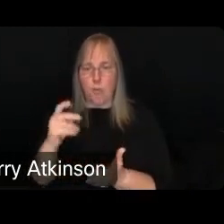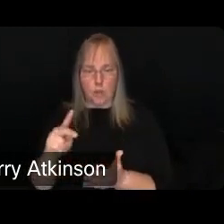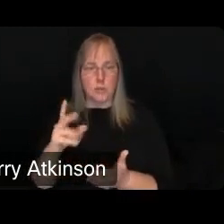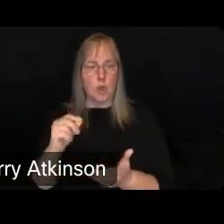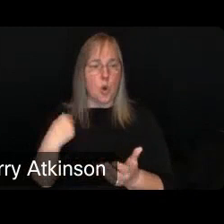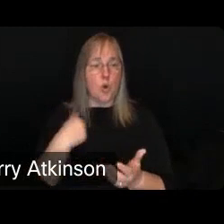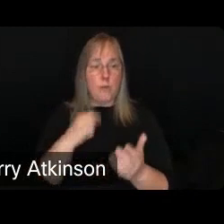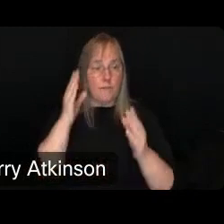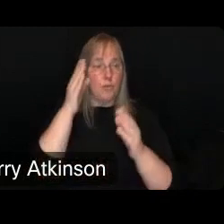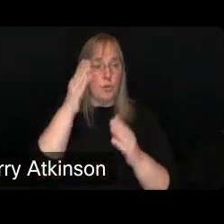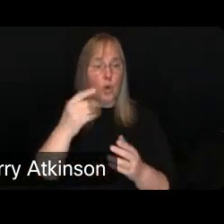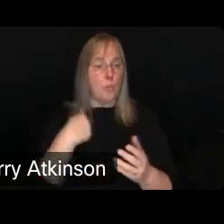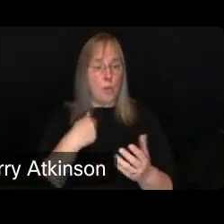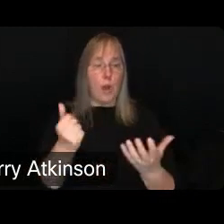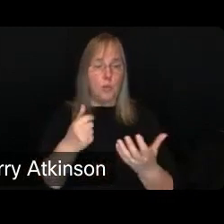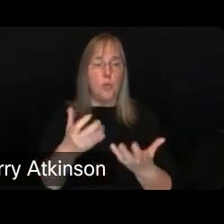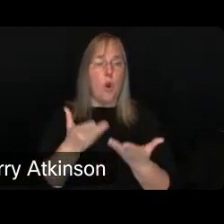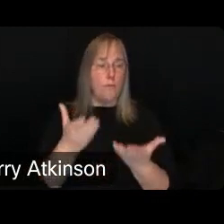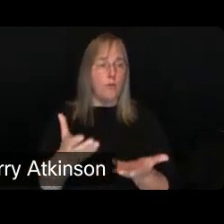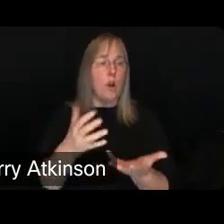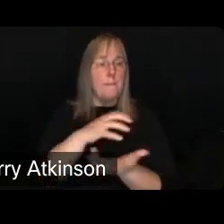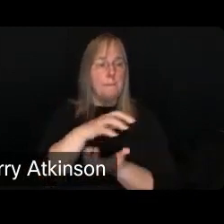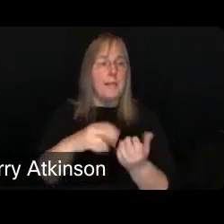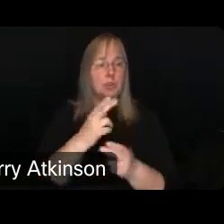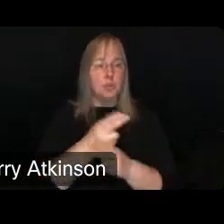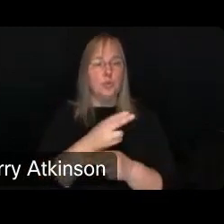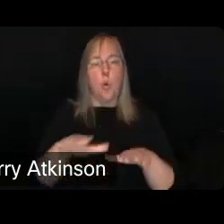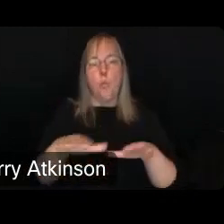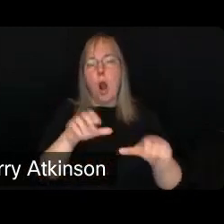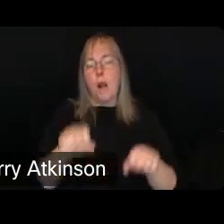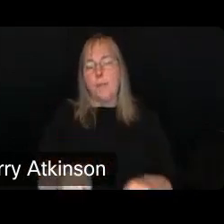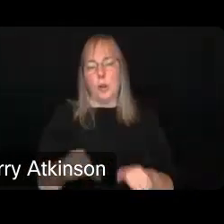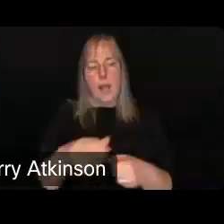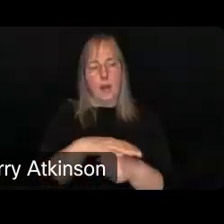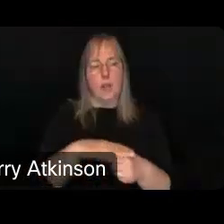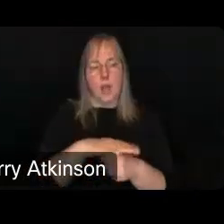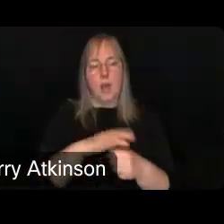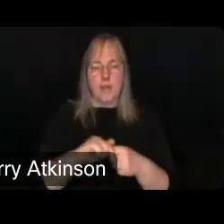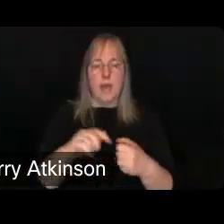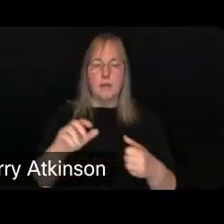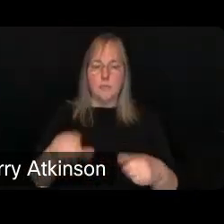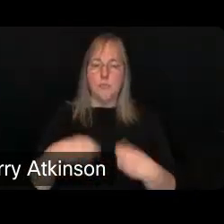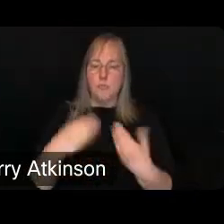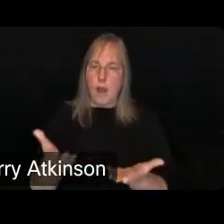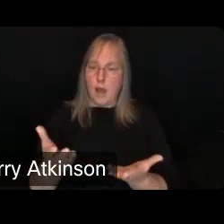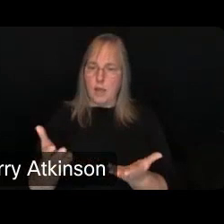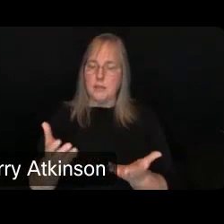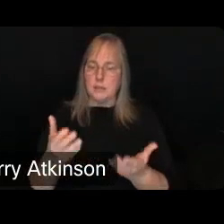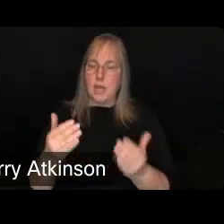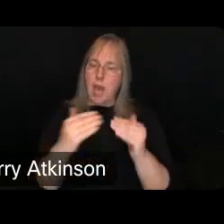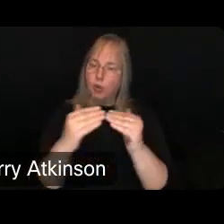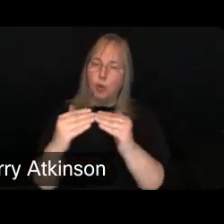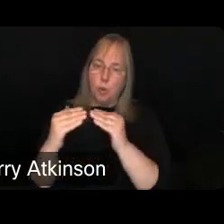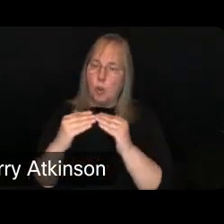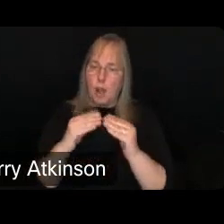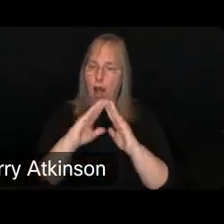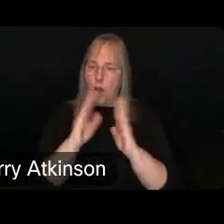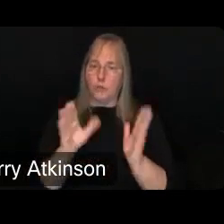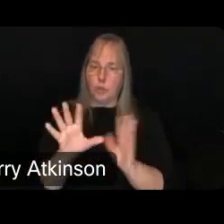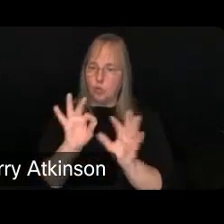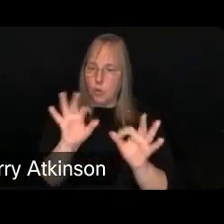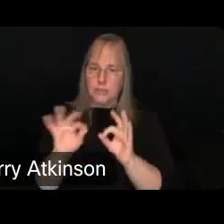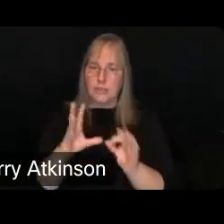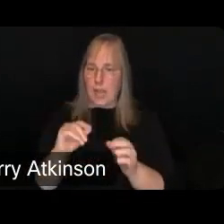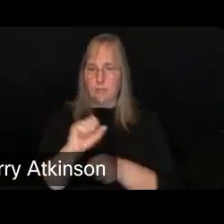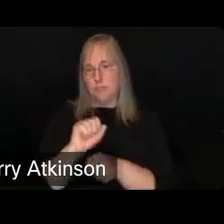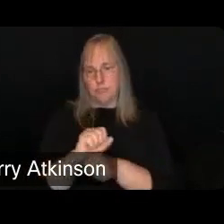that offer opportunities for affordable, attainable, and equitable housing choices, and of course, employment opportunities. We envision